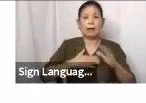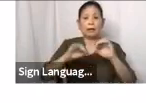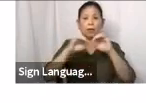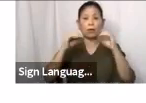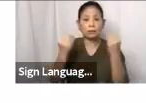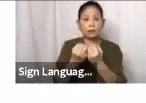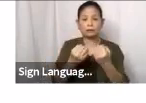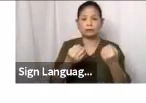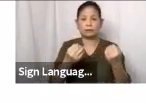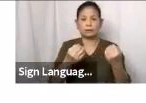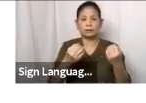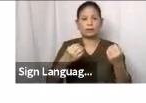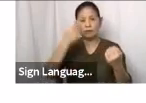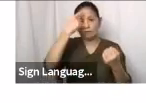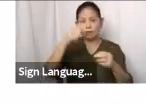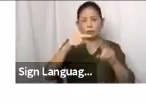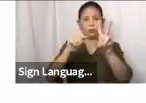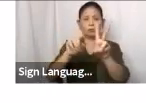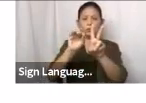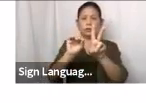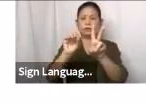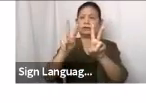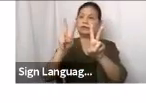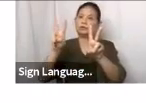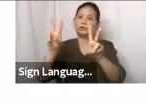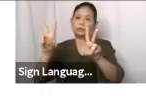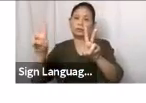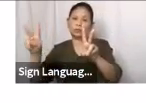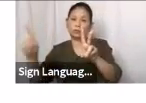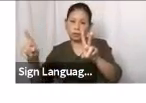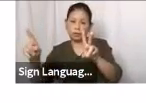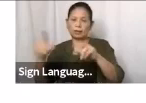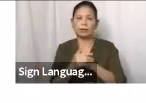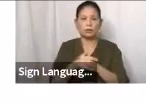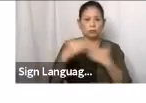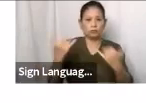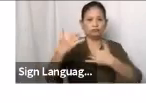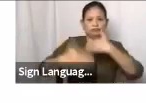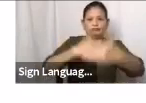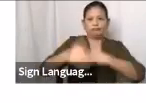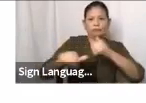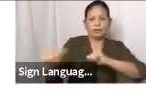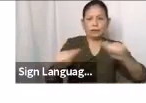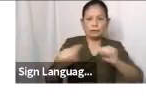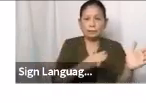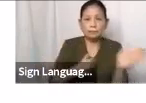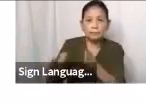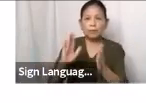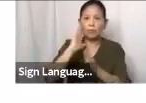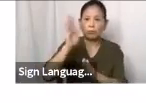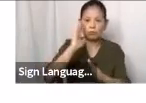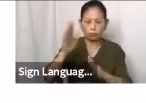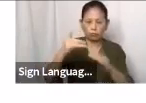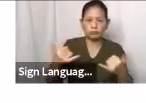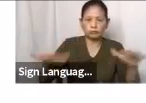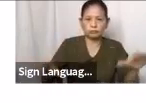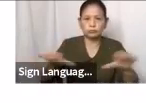for 2020 and 2021 are right now doing. And